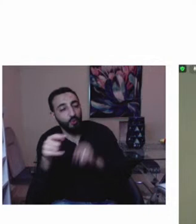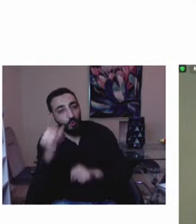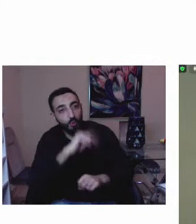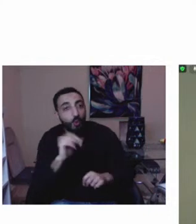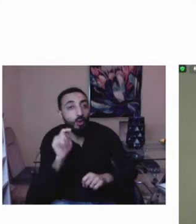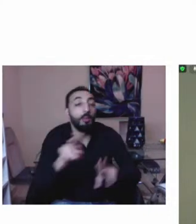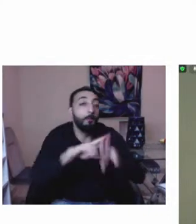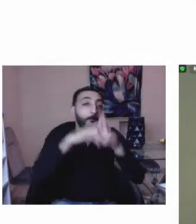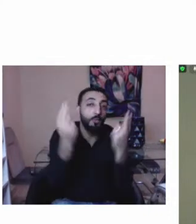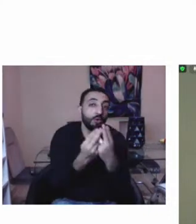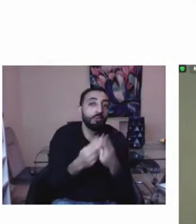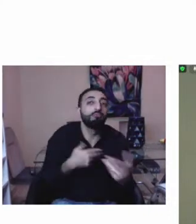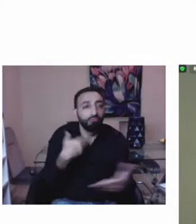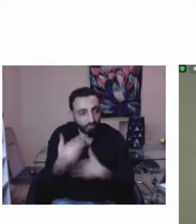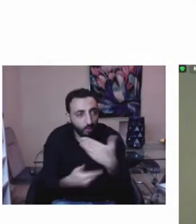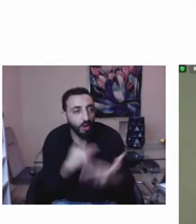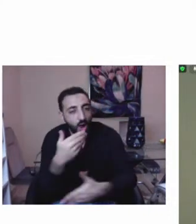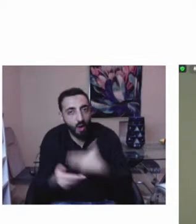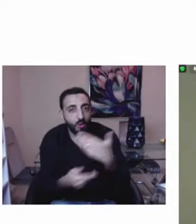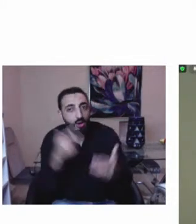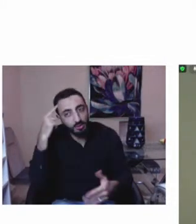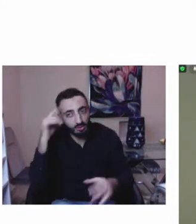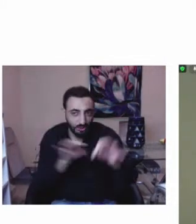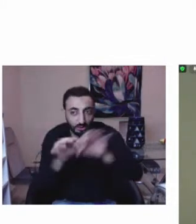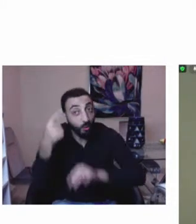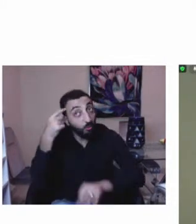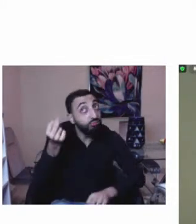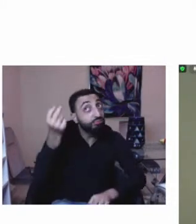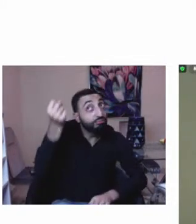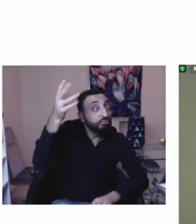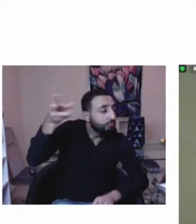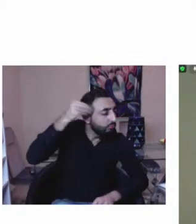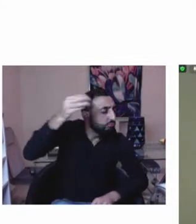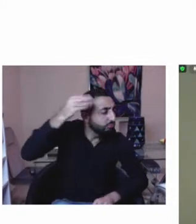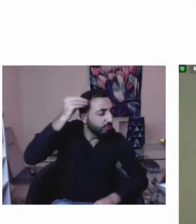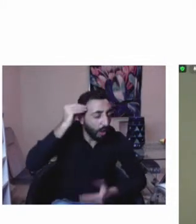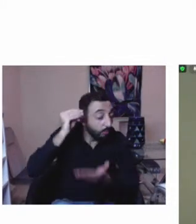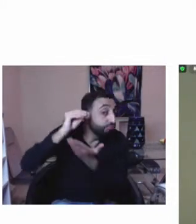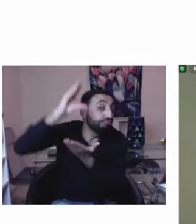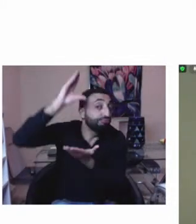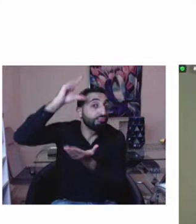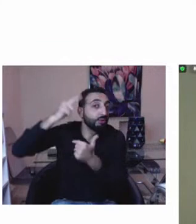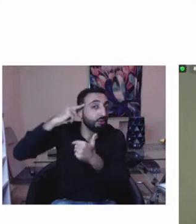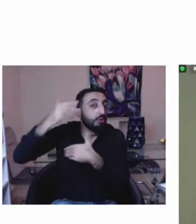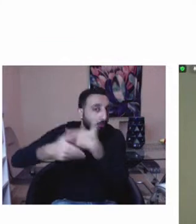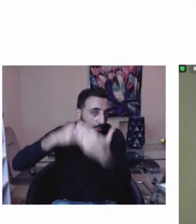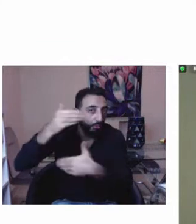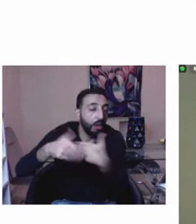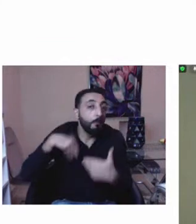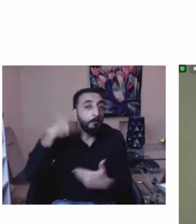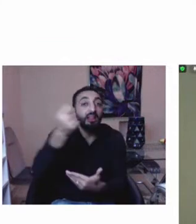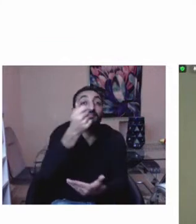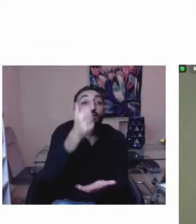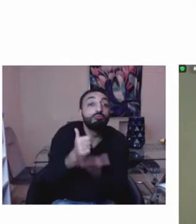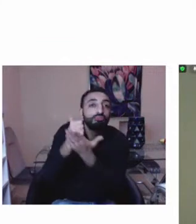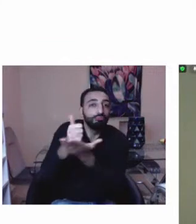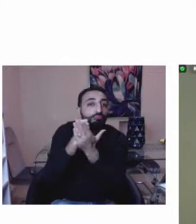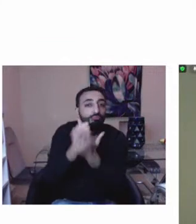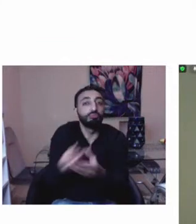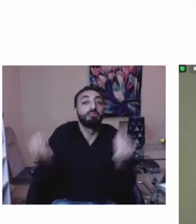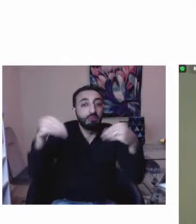conference will provide us with tools, ideas, examples to improve the financing of this